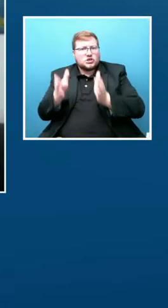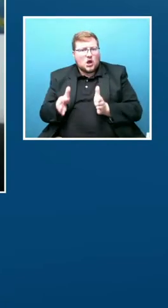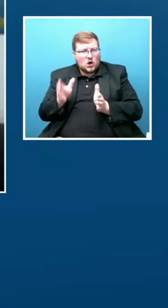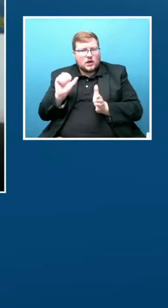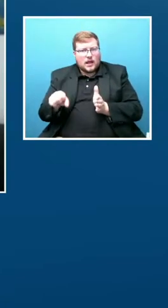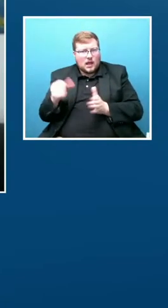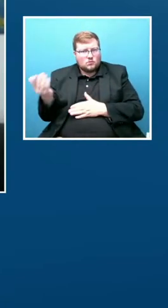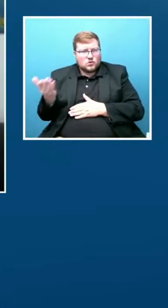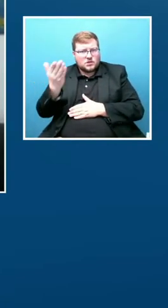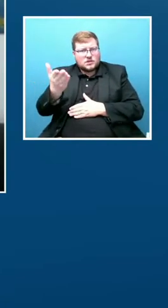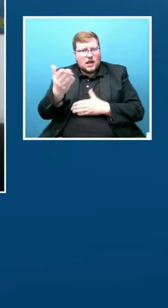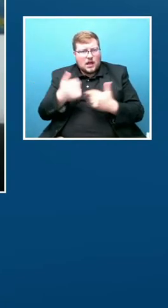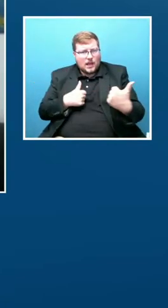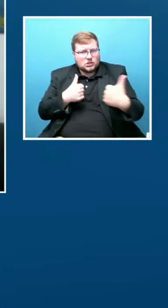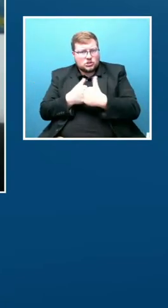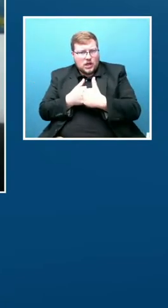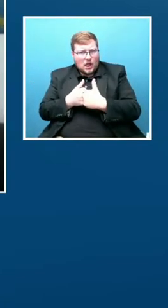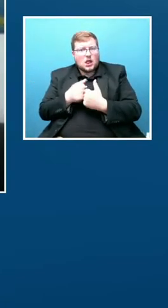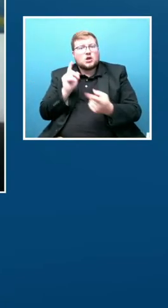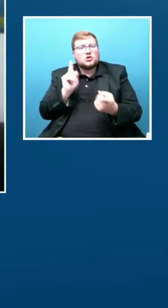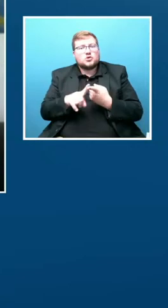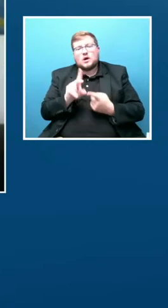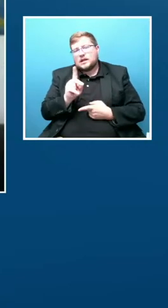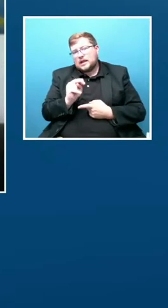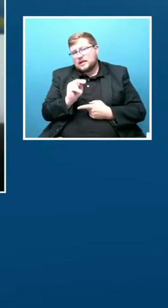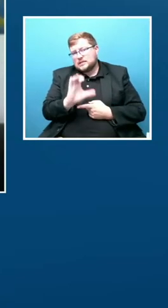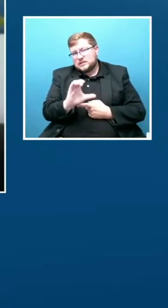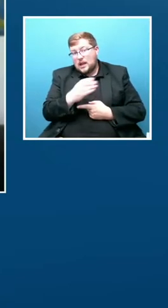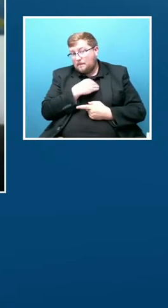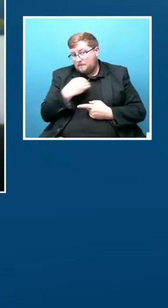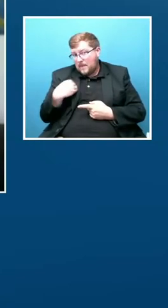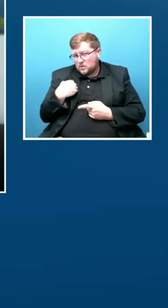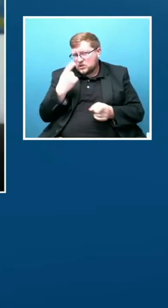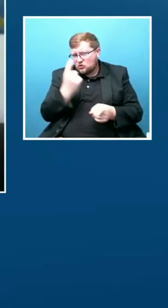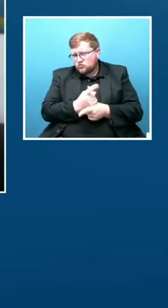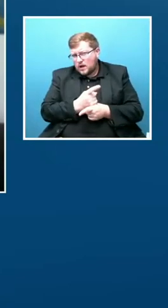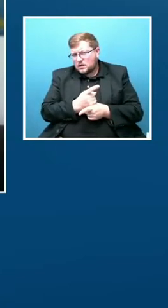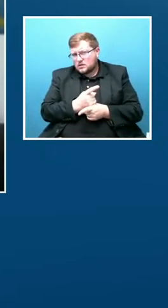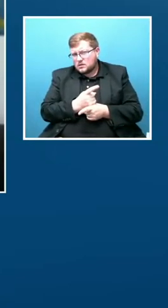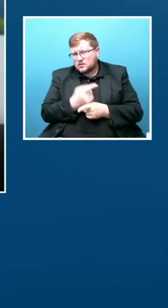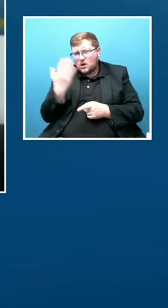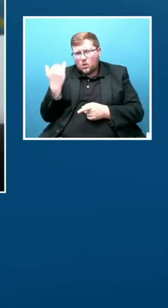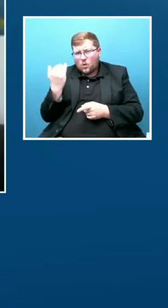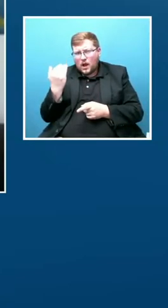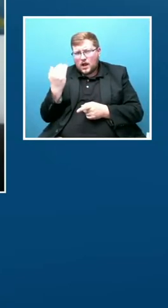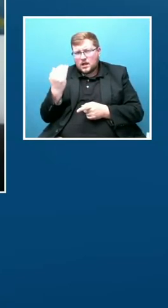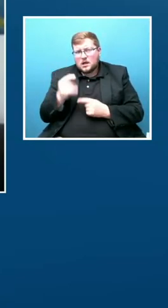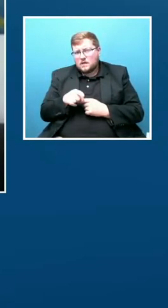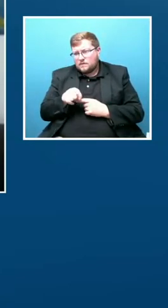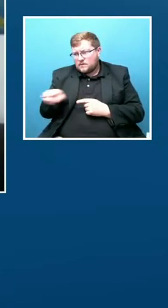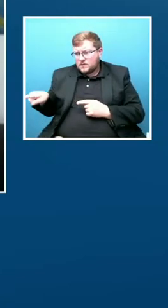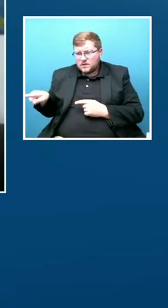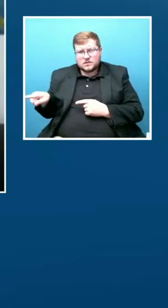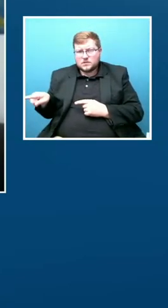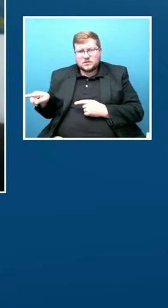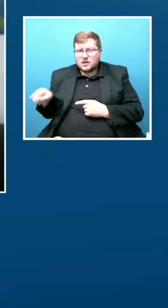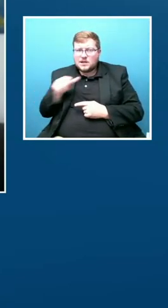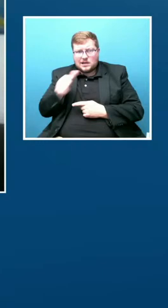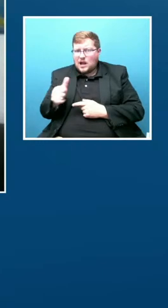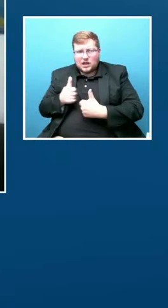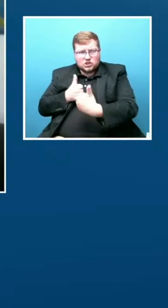challenges to DNC members. Is that potentially why those other three seats were not challenged